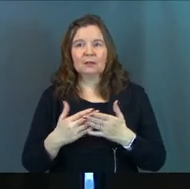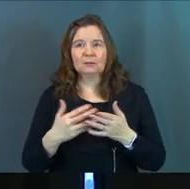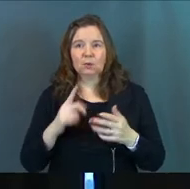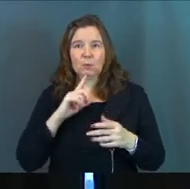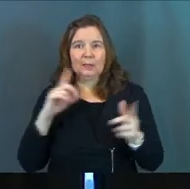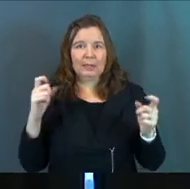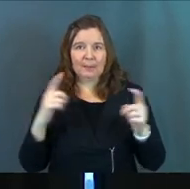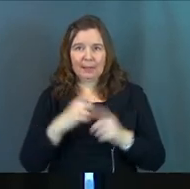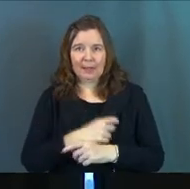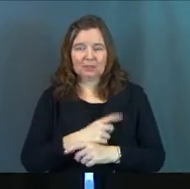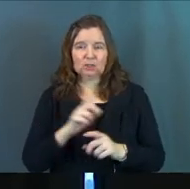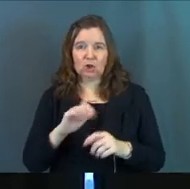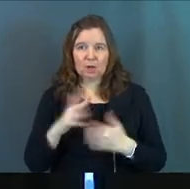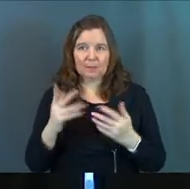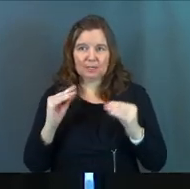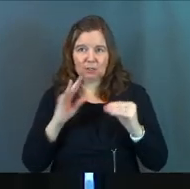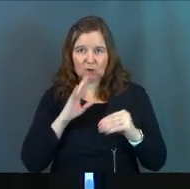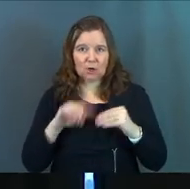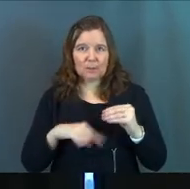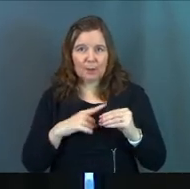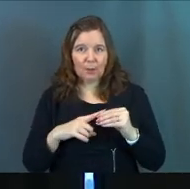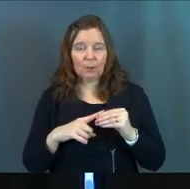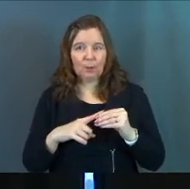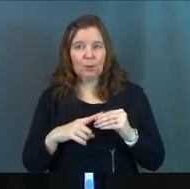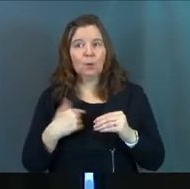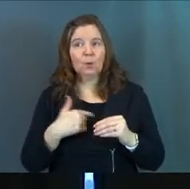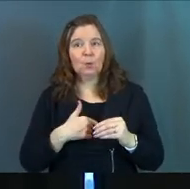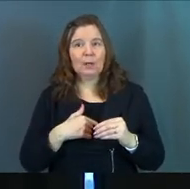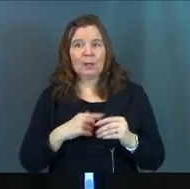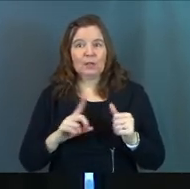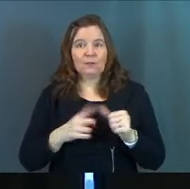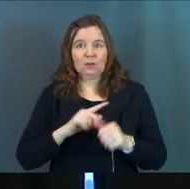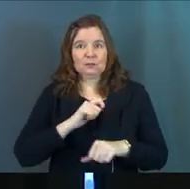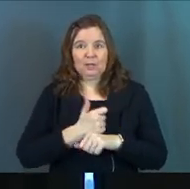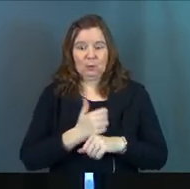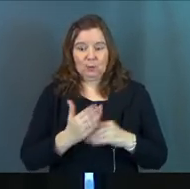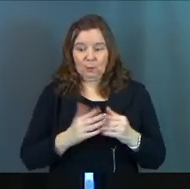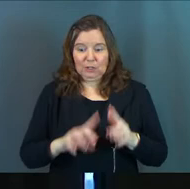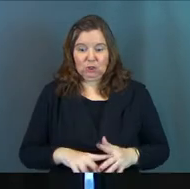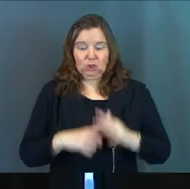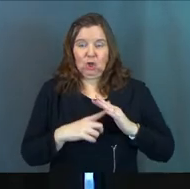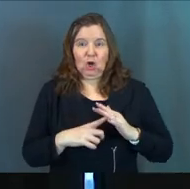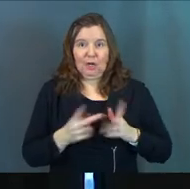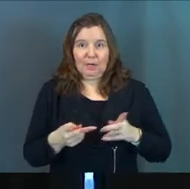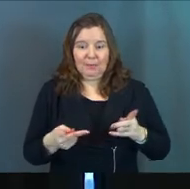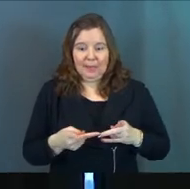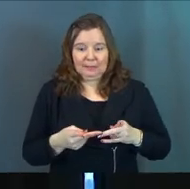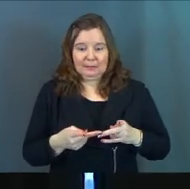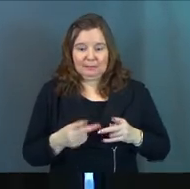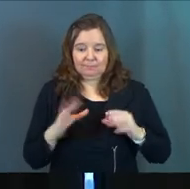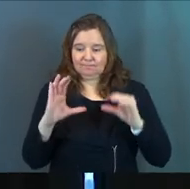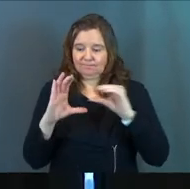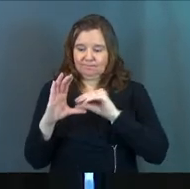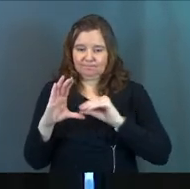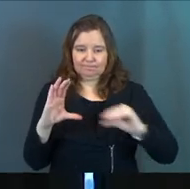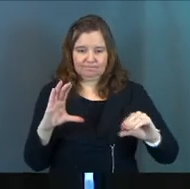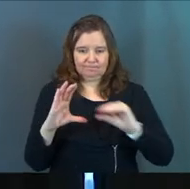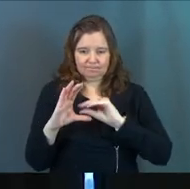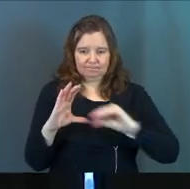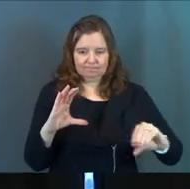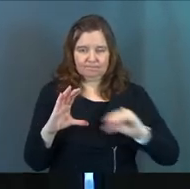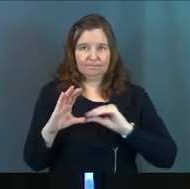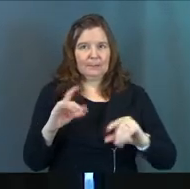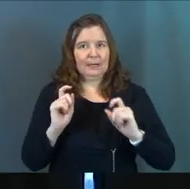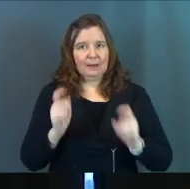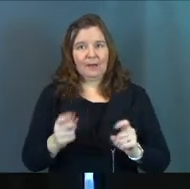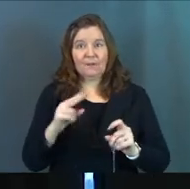gets really complex and should all be talked about. We kind of had it easy. We just started in a place, and then we just kind of consistently